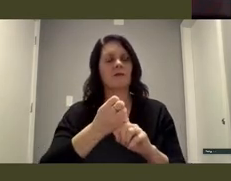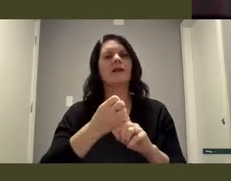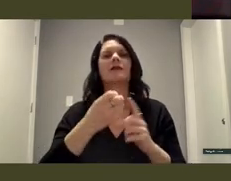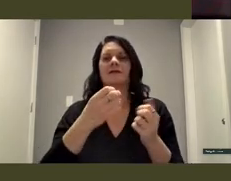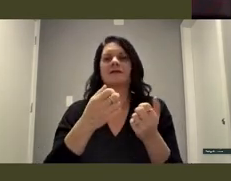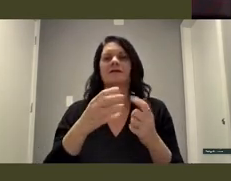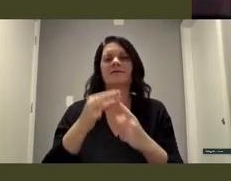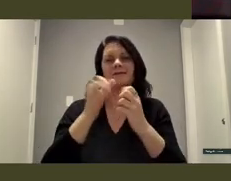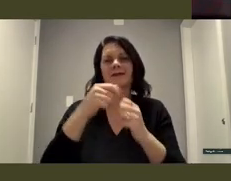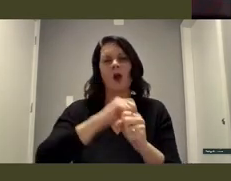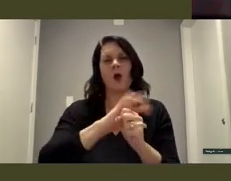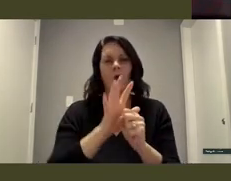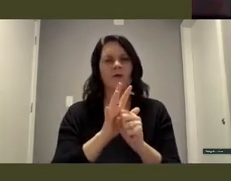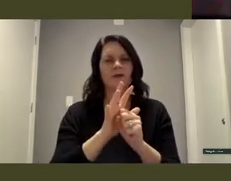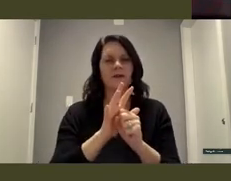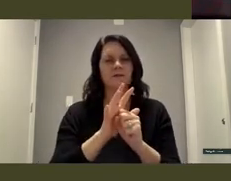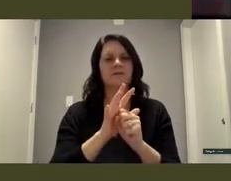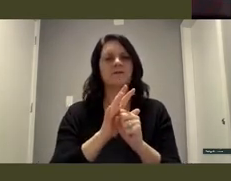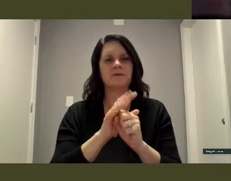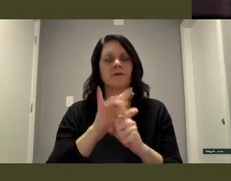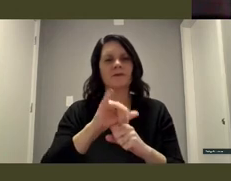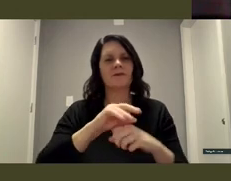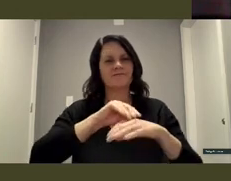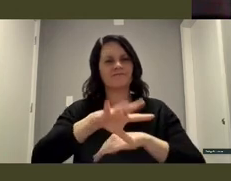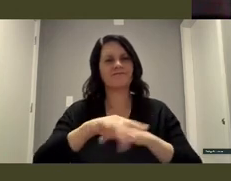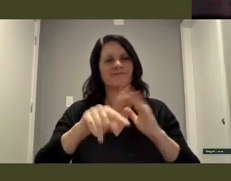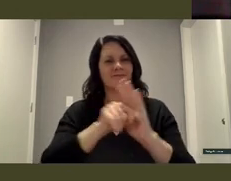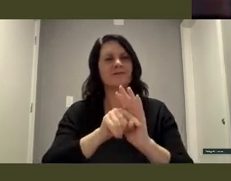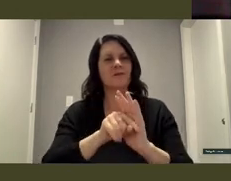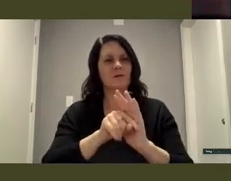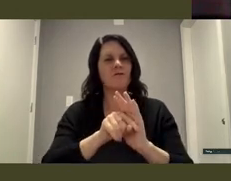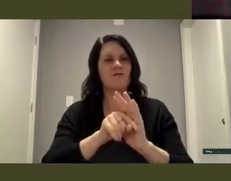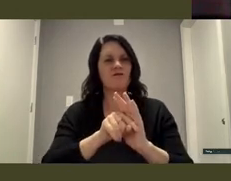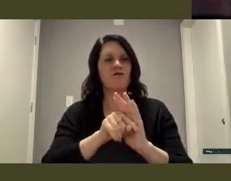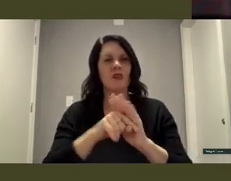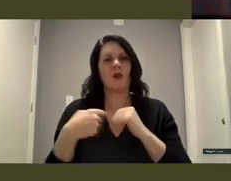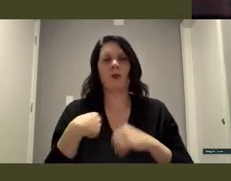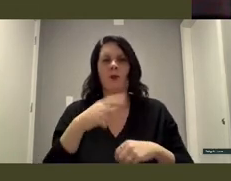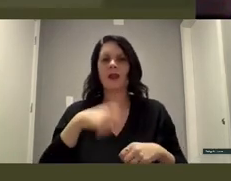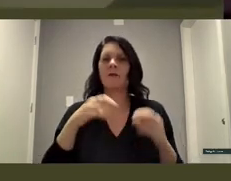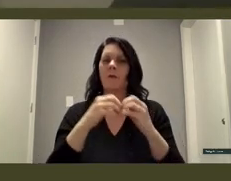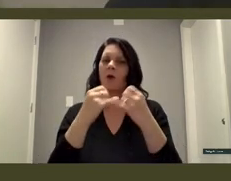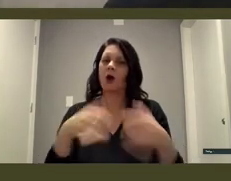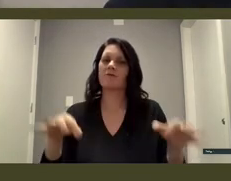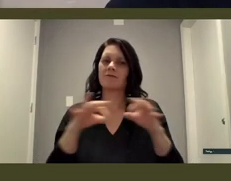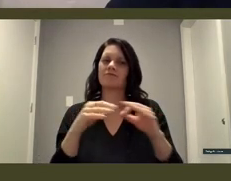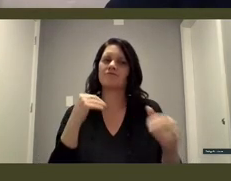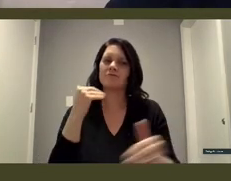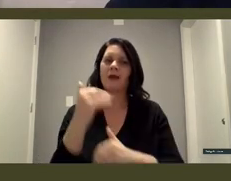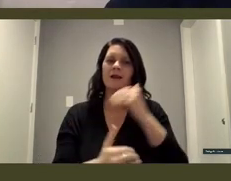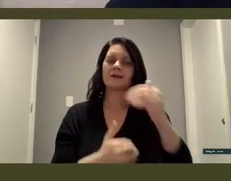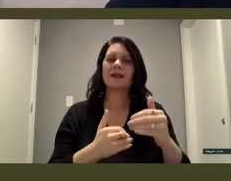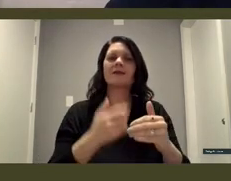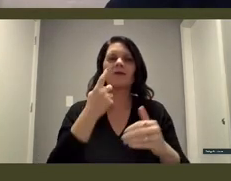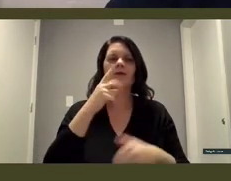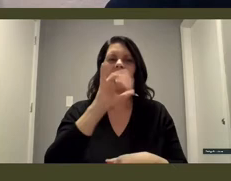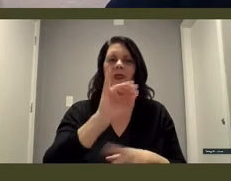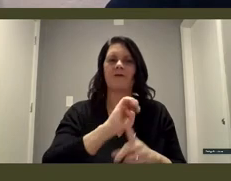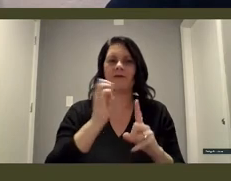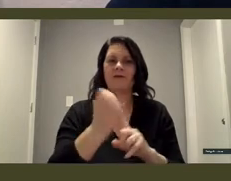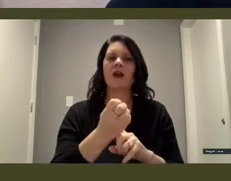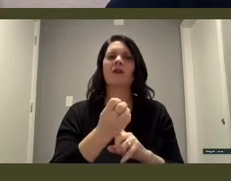and the rest. Because we've heard it from the UNDP video that we just watched, that we should not choose extinction,